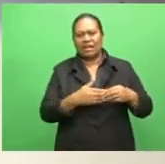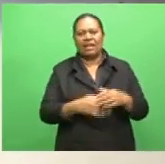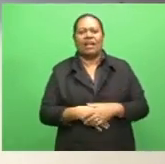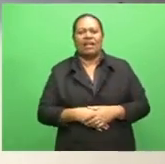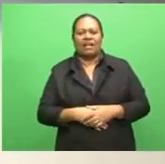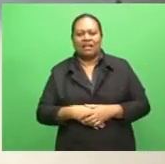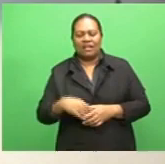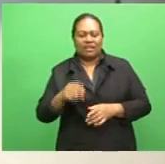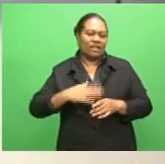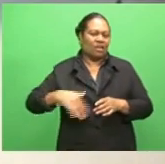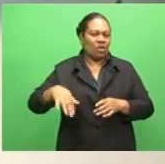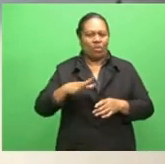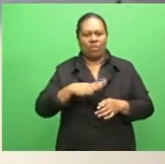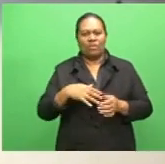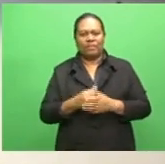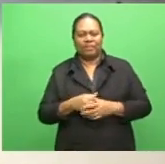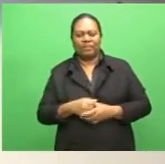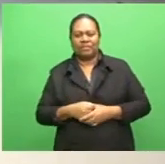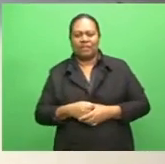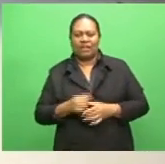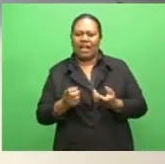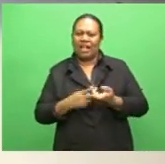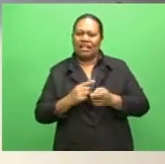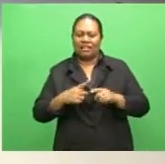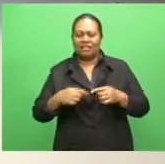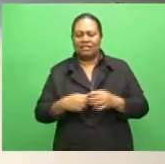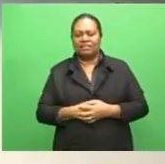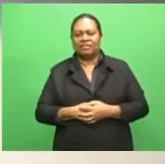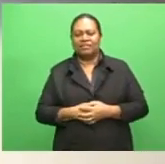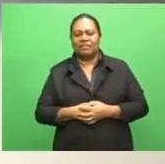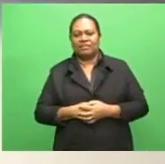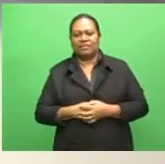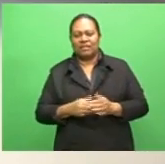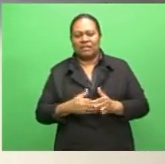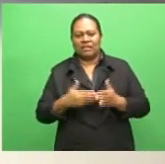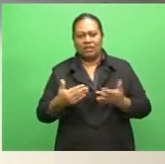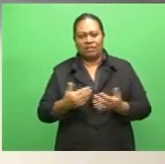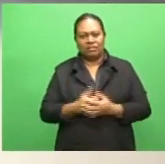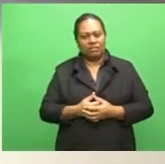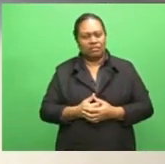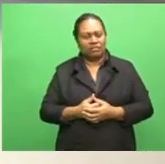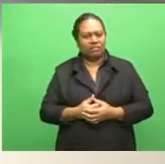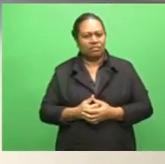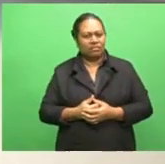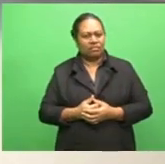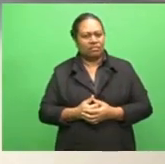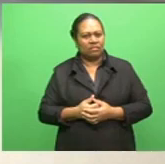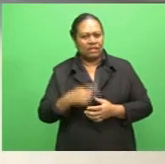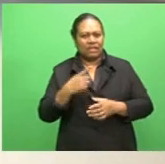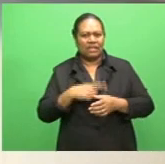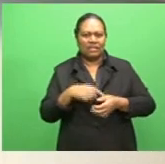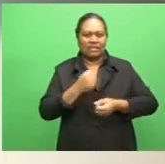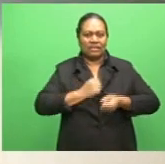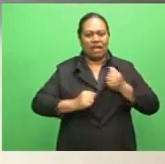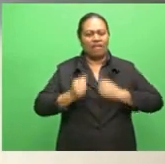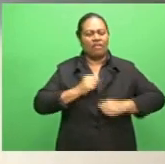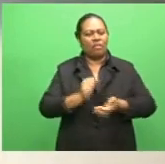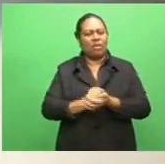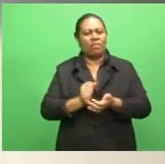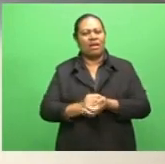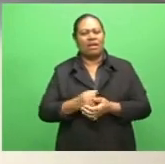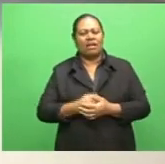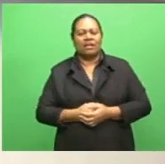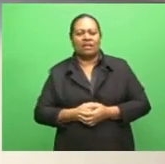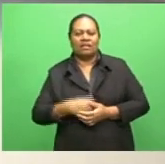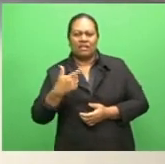letters that these guys have reformed and they've suffered enough. They have all saved more than 50-60% of their